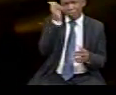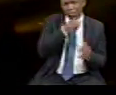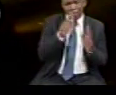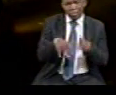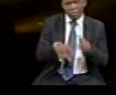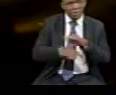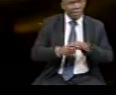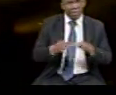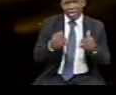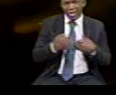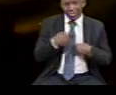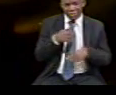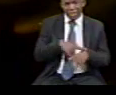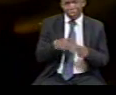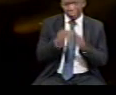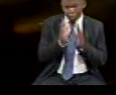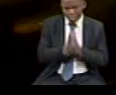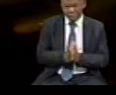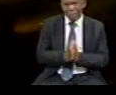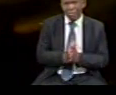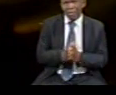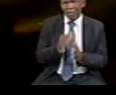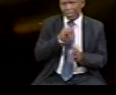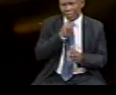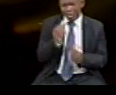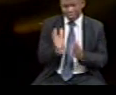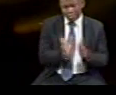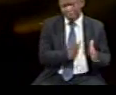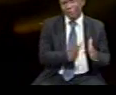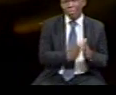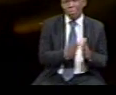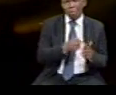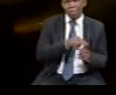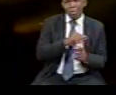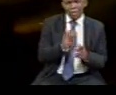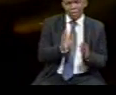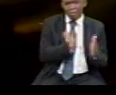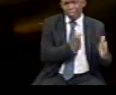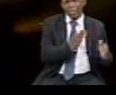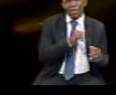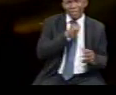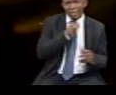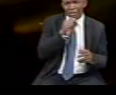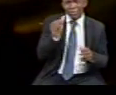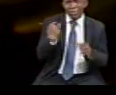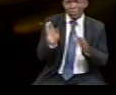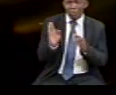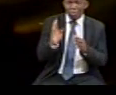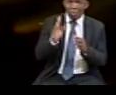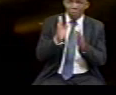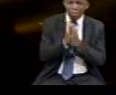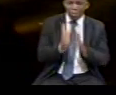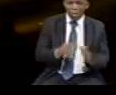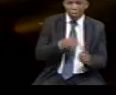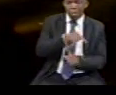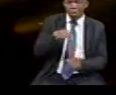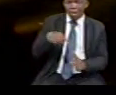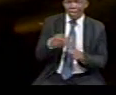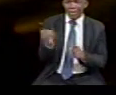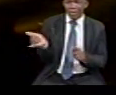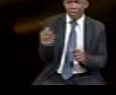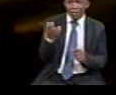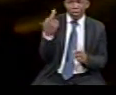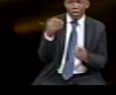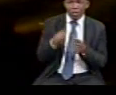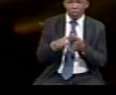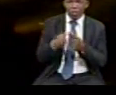fellowship to re-energize themselves, they don't spend time in fellowship. The time came that was too late for them to do it. And when the bridegroom